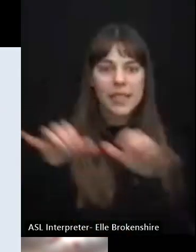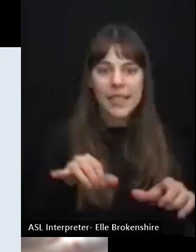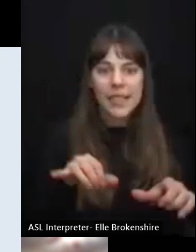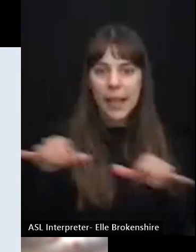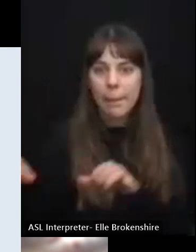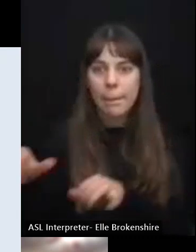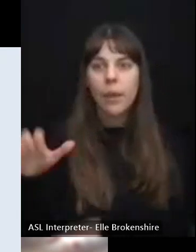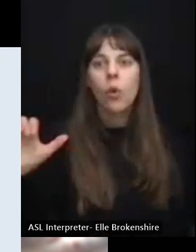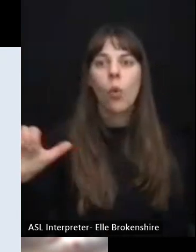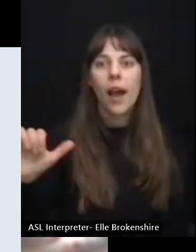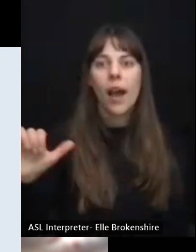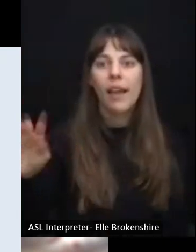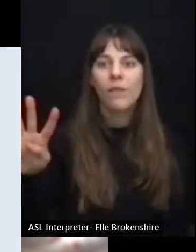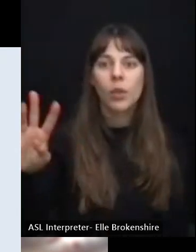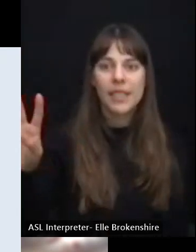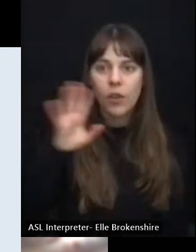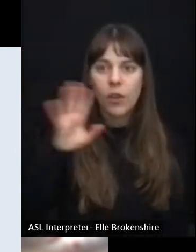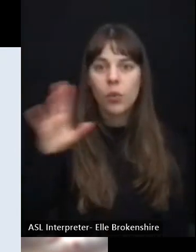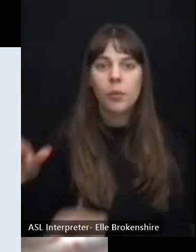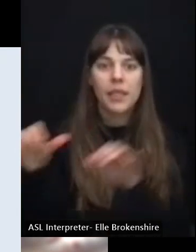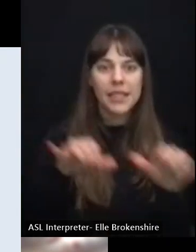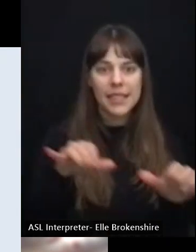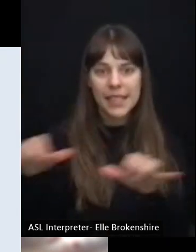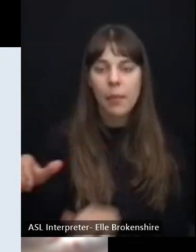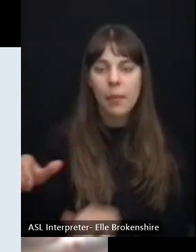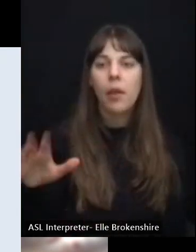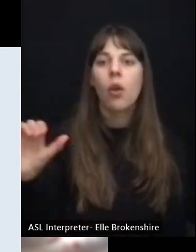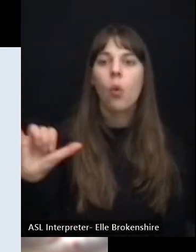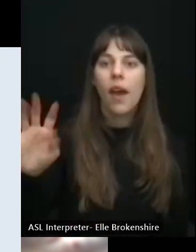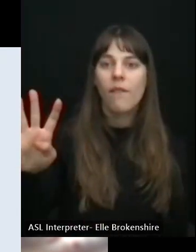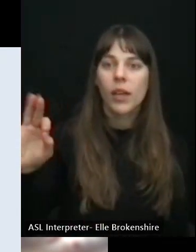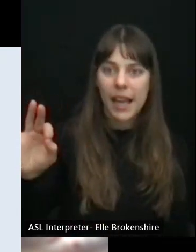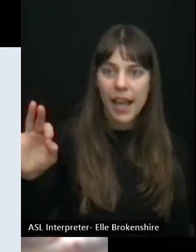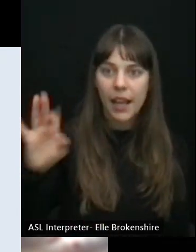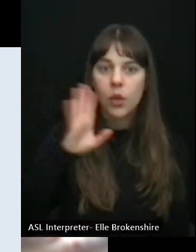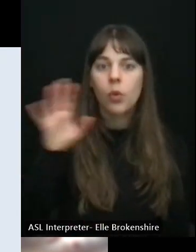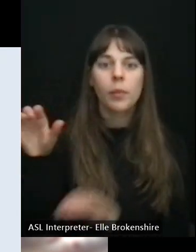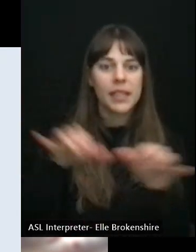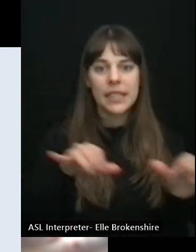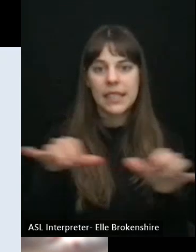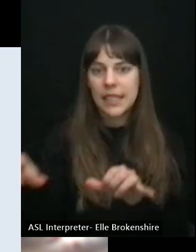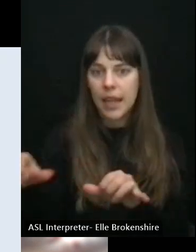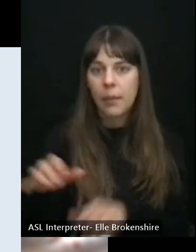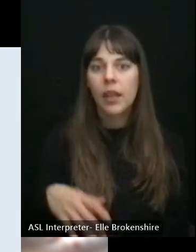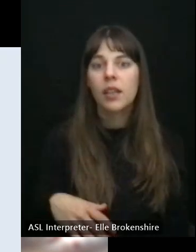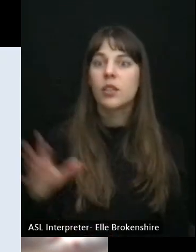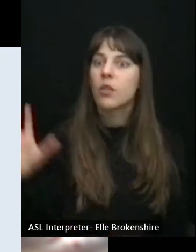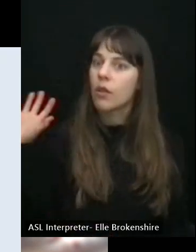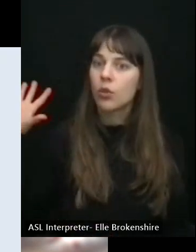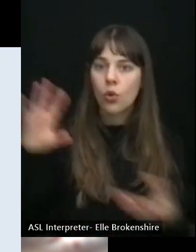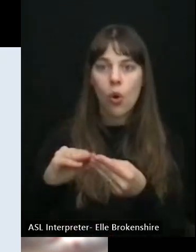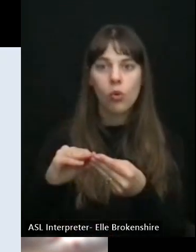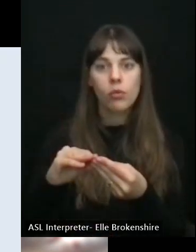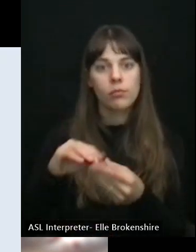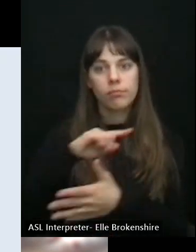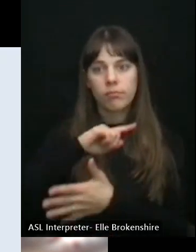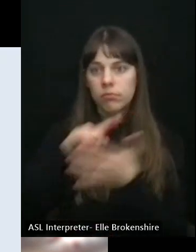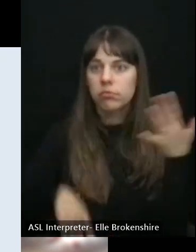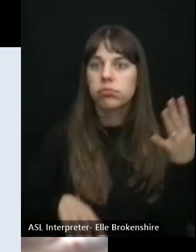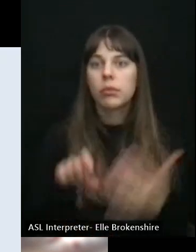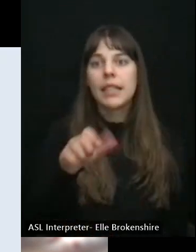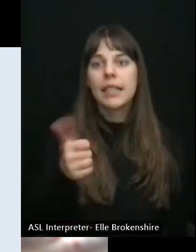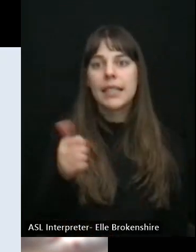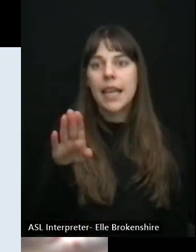the 10 bus routes that will be impacted of the Mount Washington Tunnel